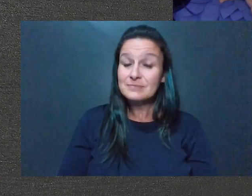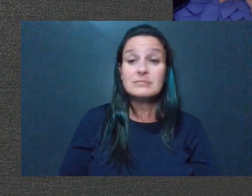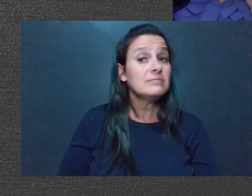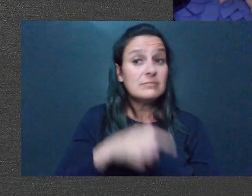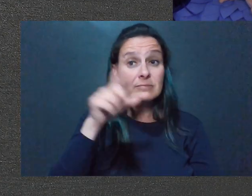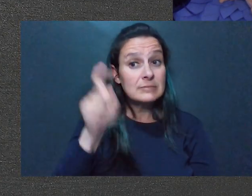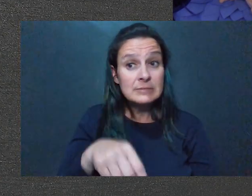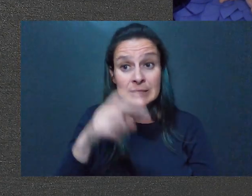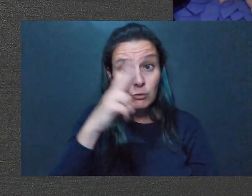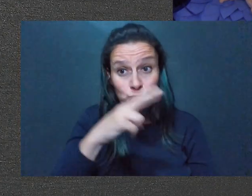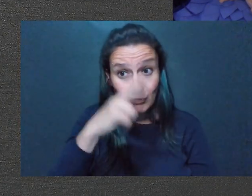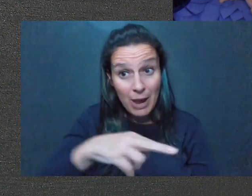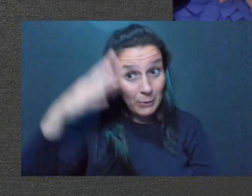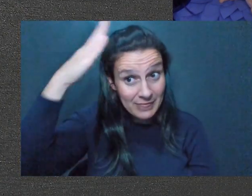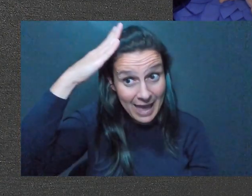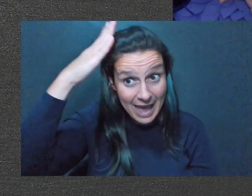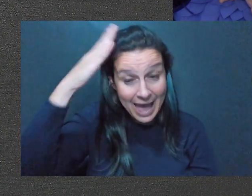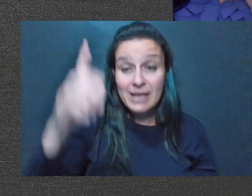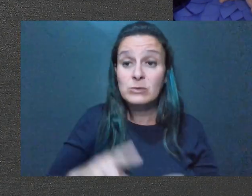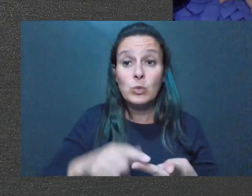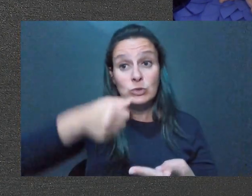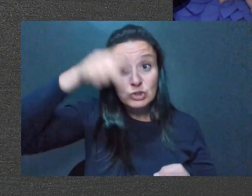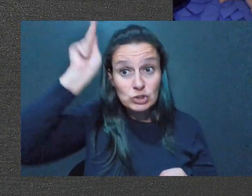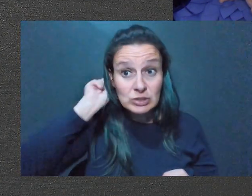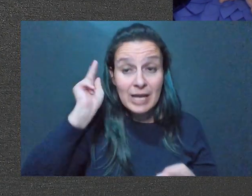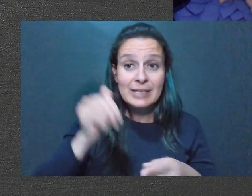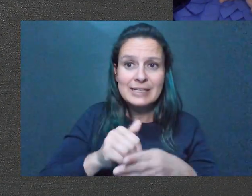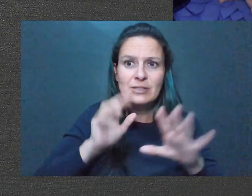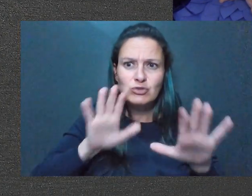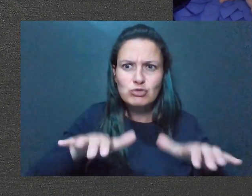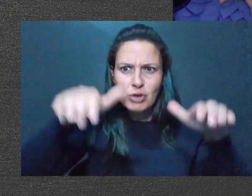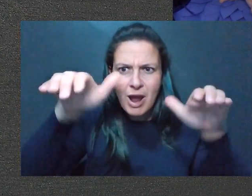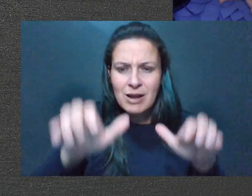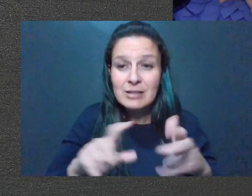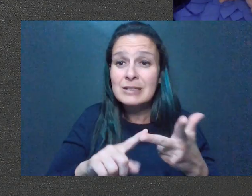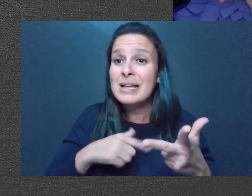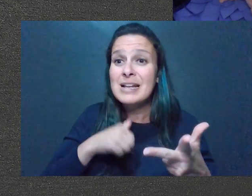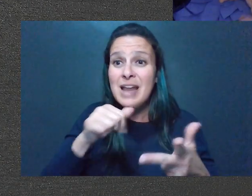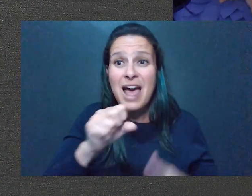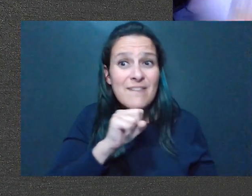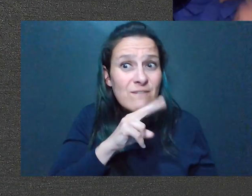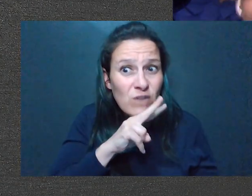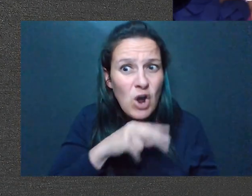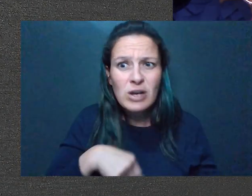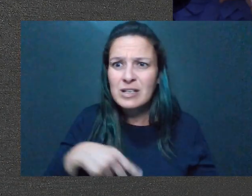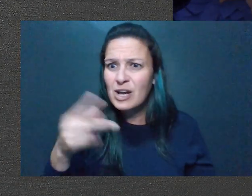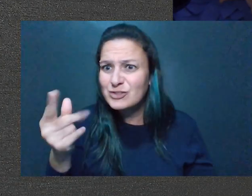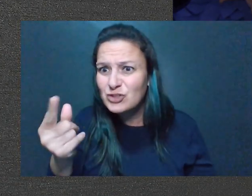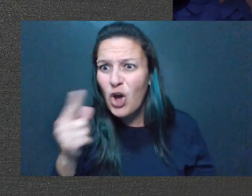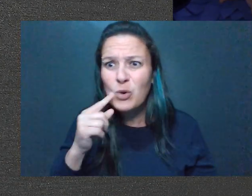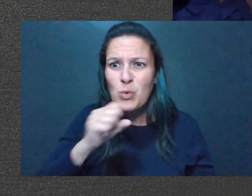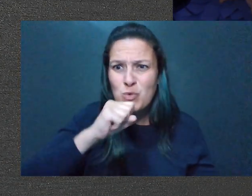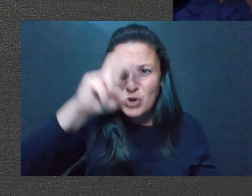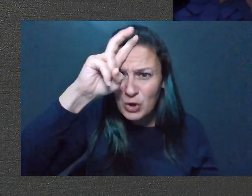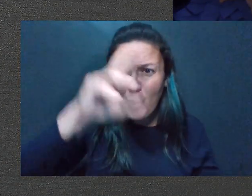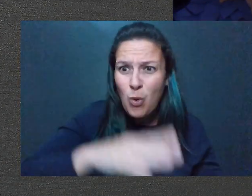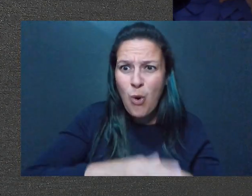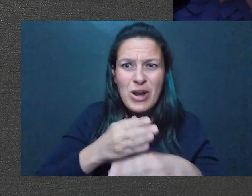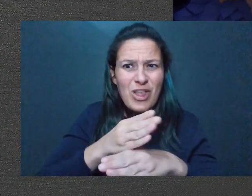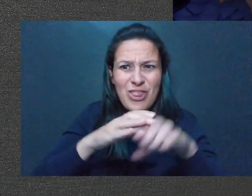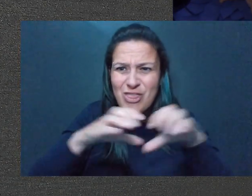Not a rat with a hat or a skunk in a trunk. Not a frog, a dog, or a goat on a log.